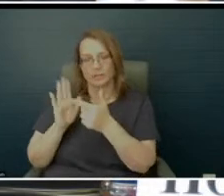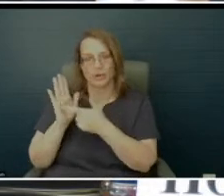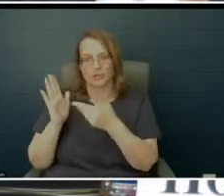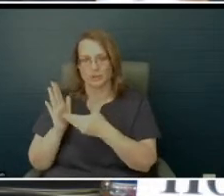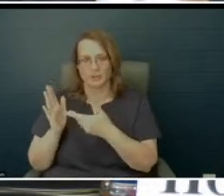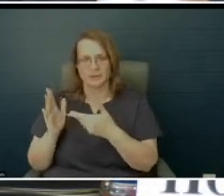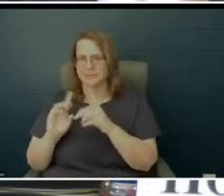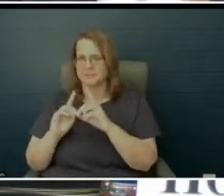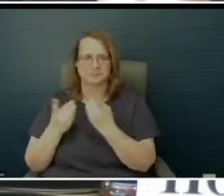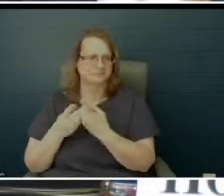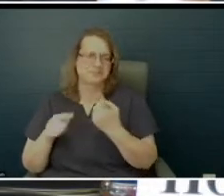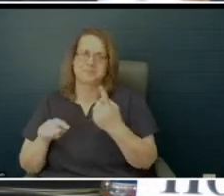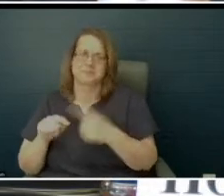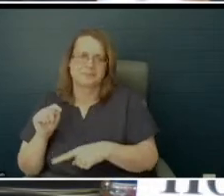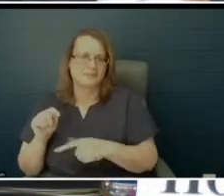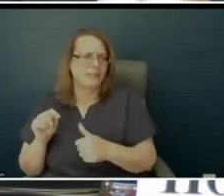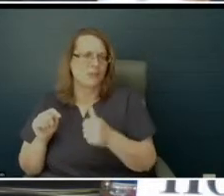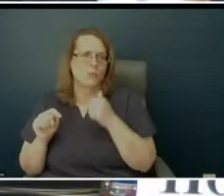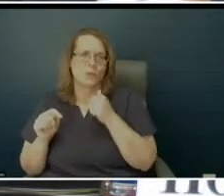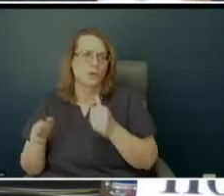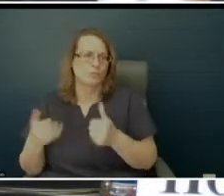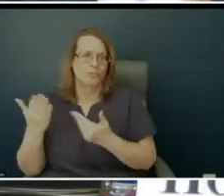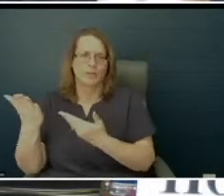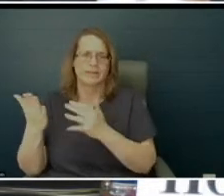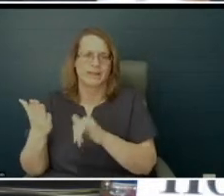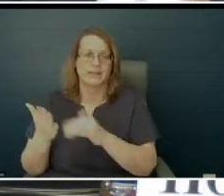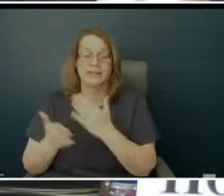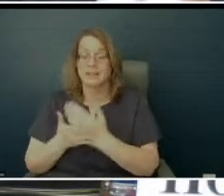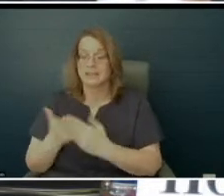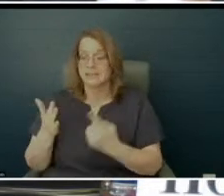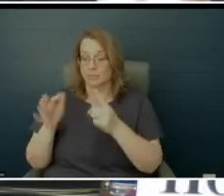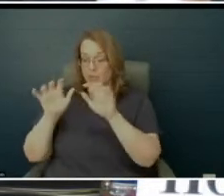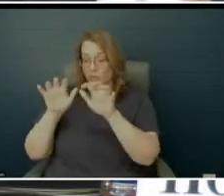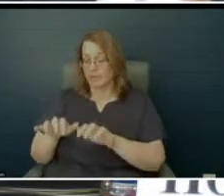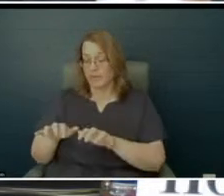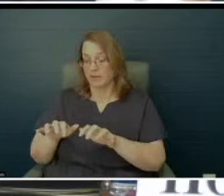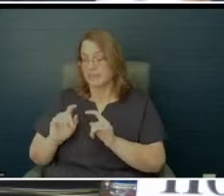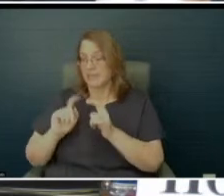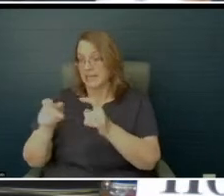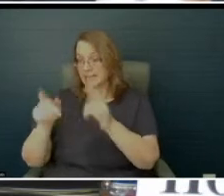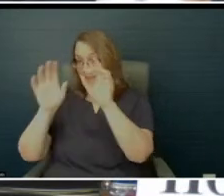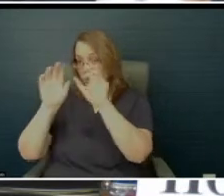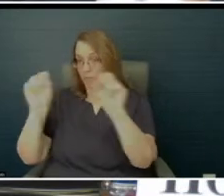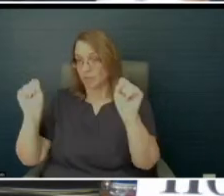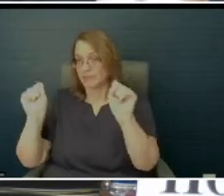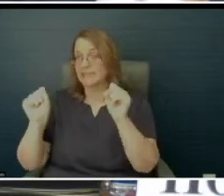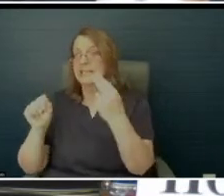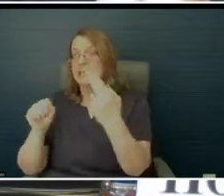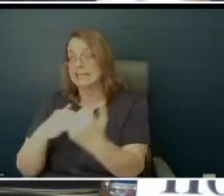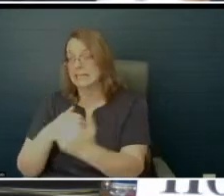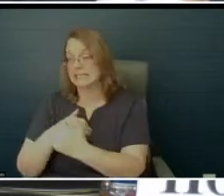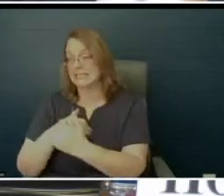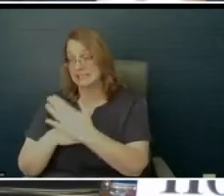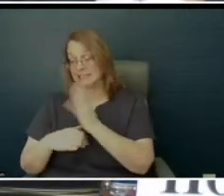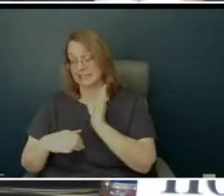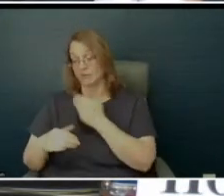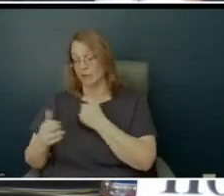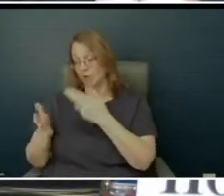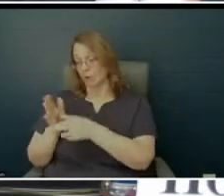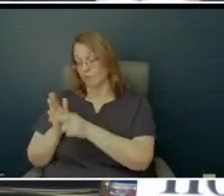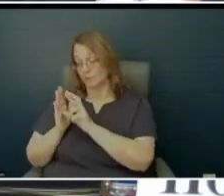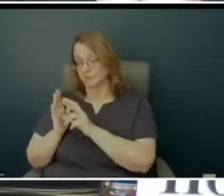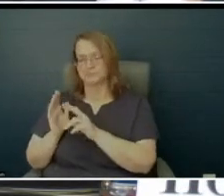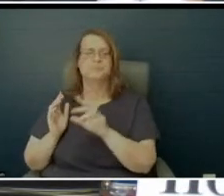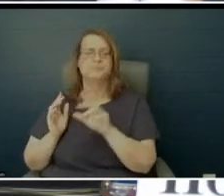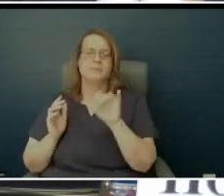bring. Somebody obviously prepared it, handed it to the president, and he forwarded it on for our review. But that memo explains why